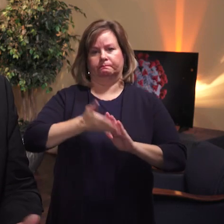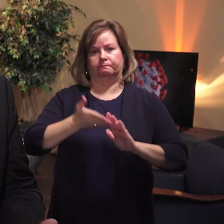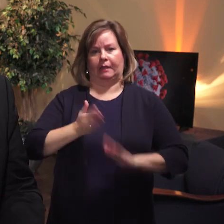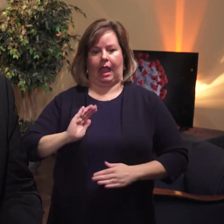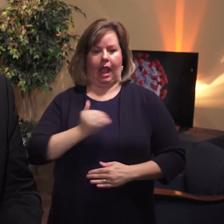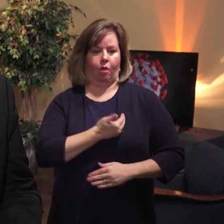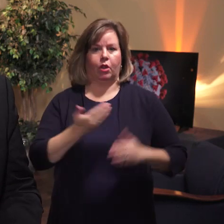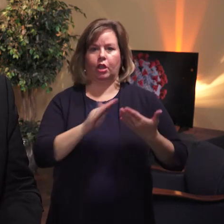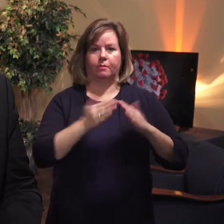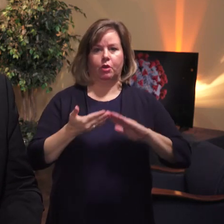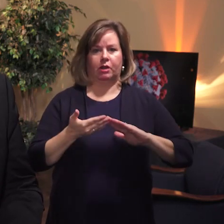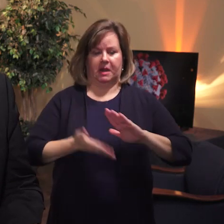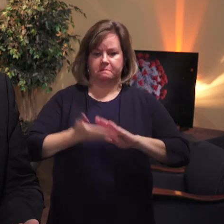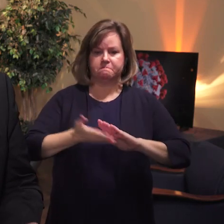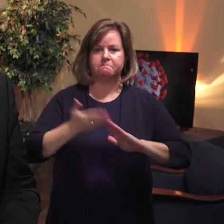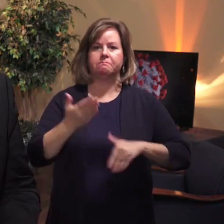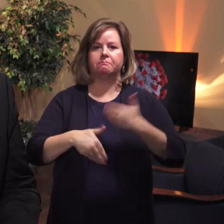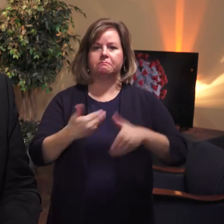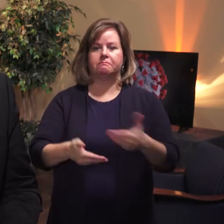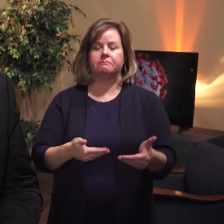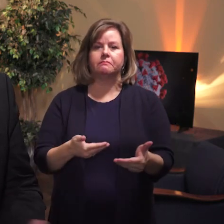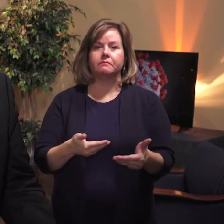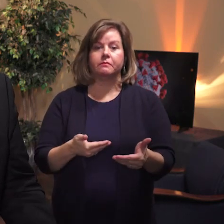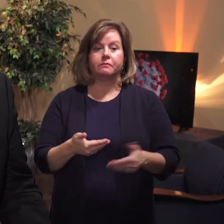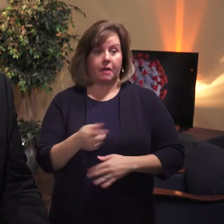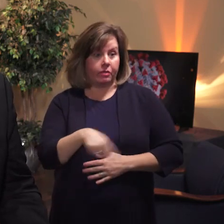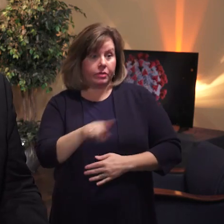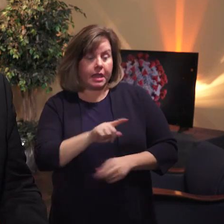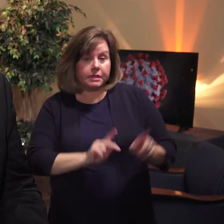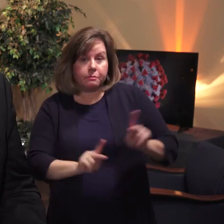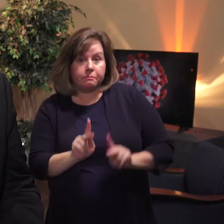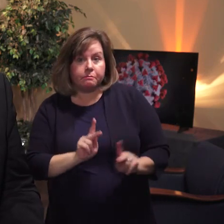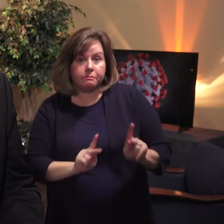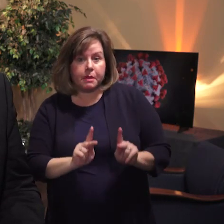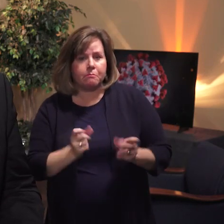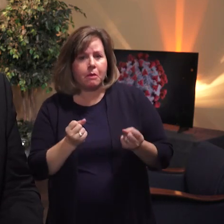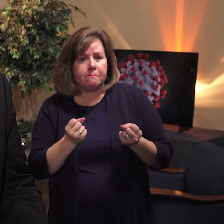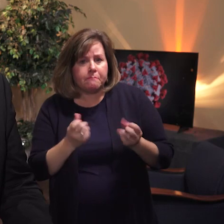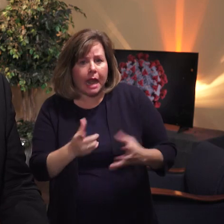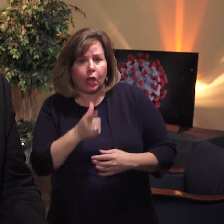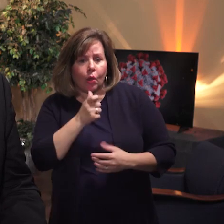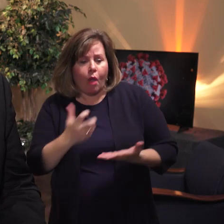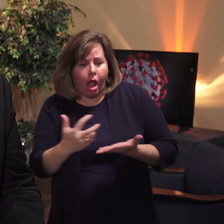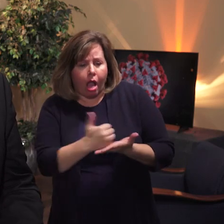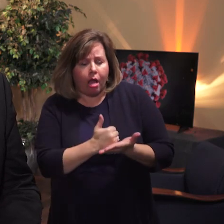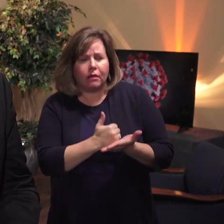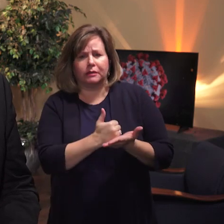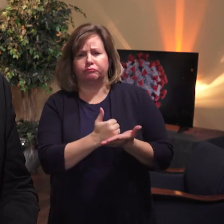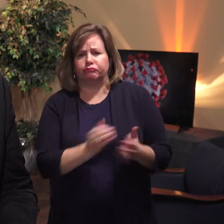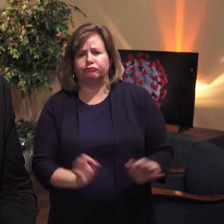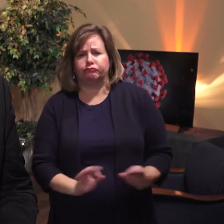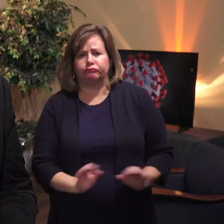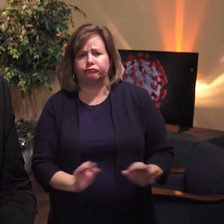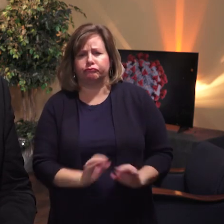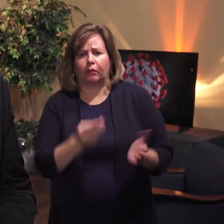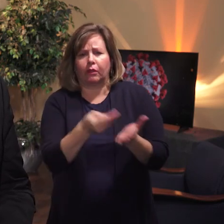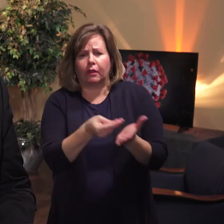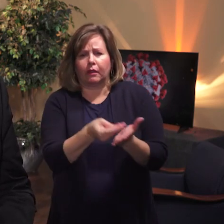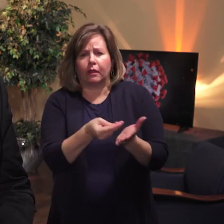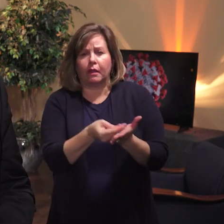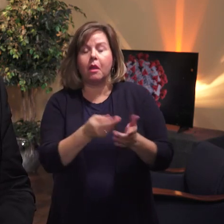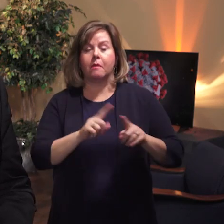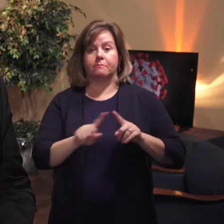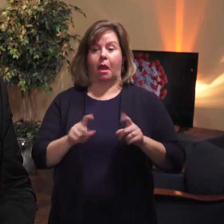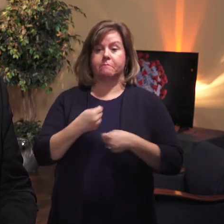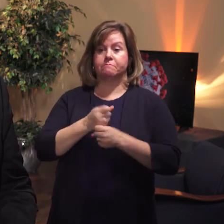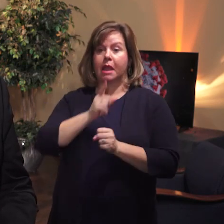for our entire community. These people, many of whom make very low wages, have been heroic by making sure that